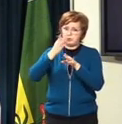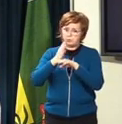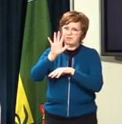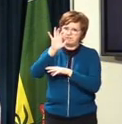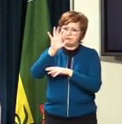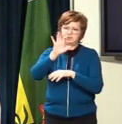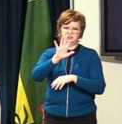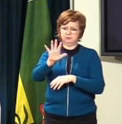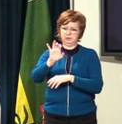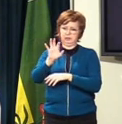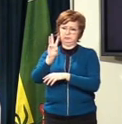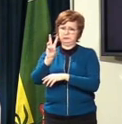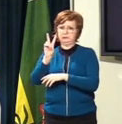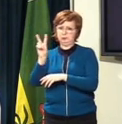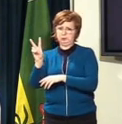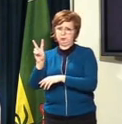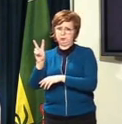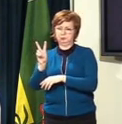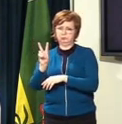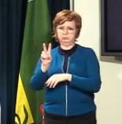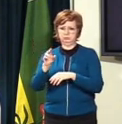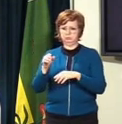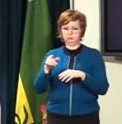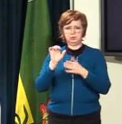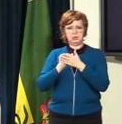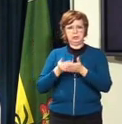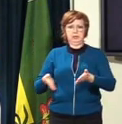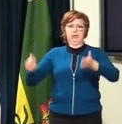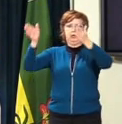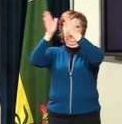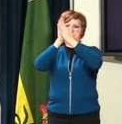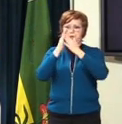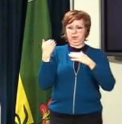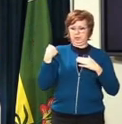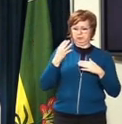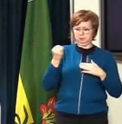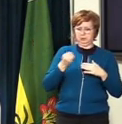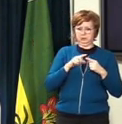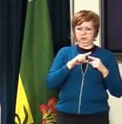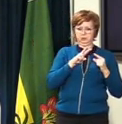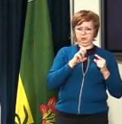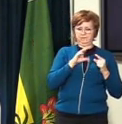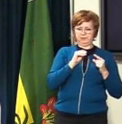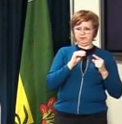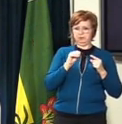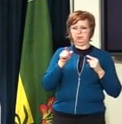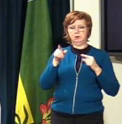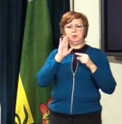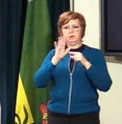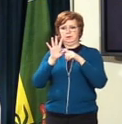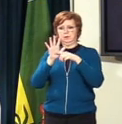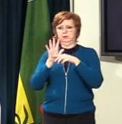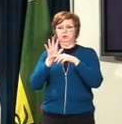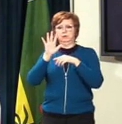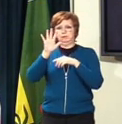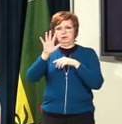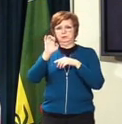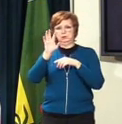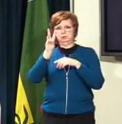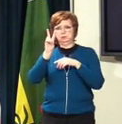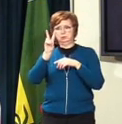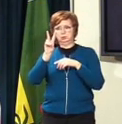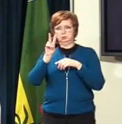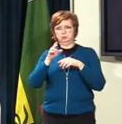situation we're in when it comes to the spread of this virus? So I think the main thing that it says is that with